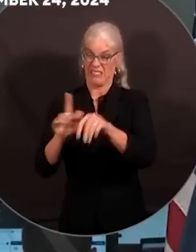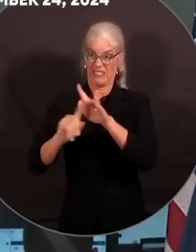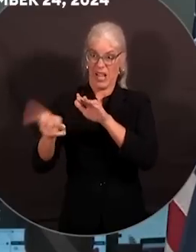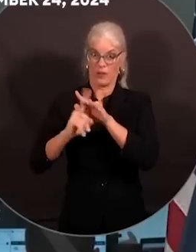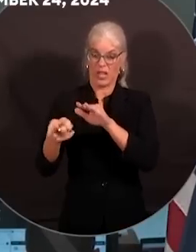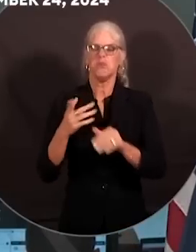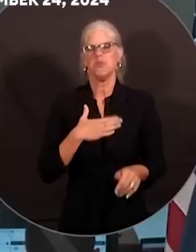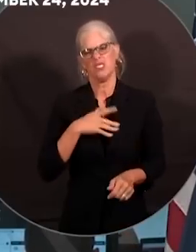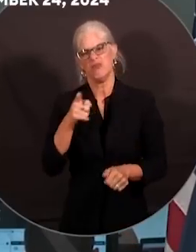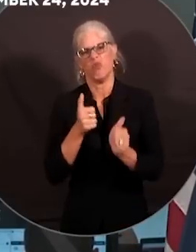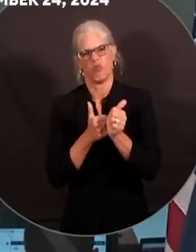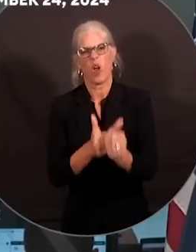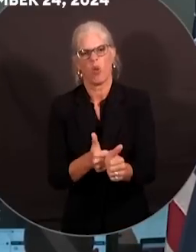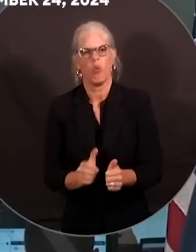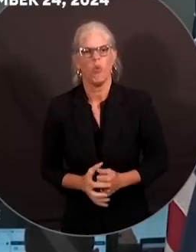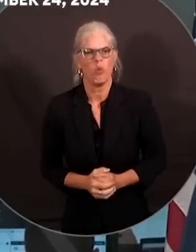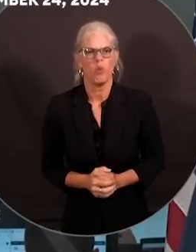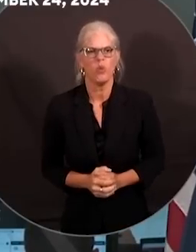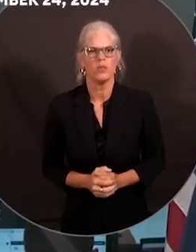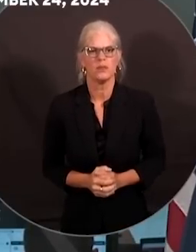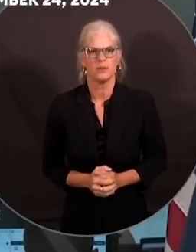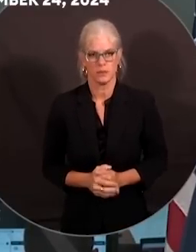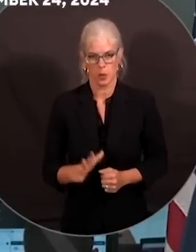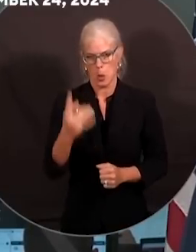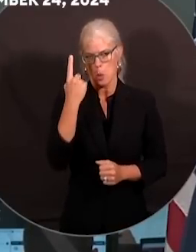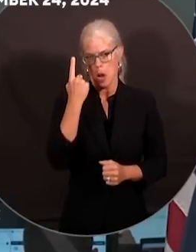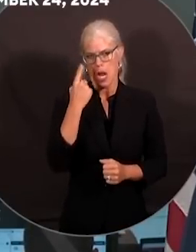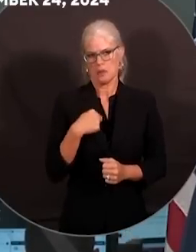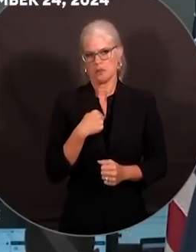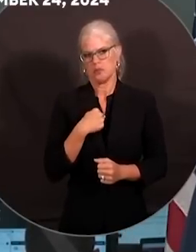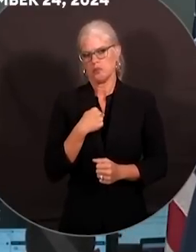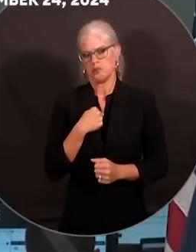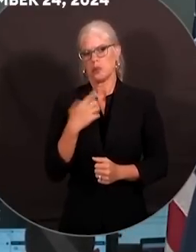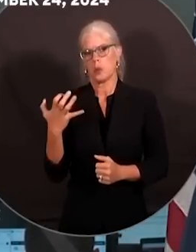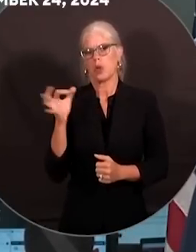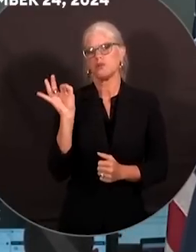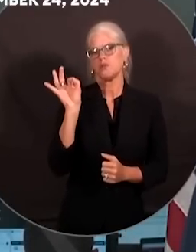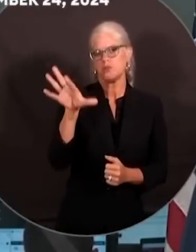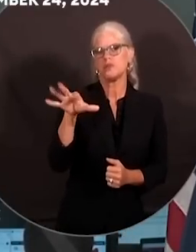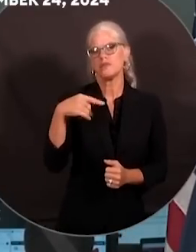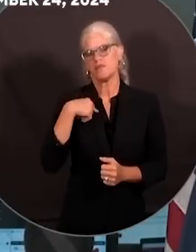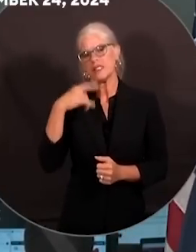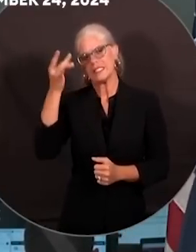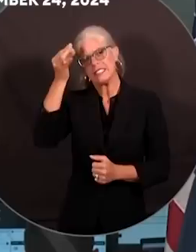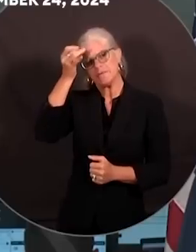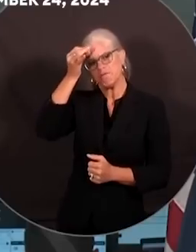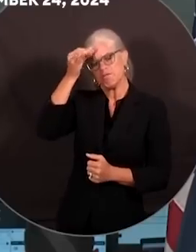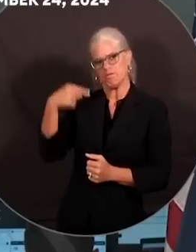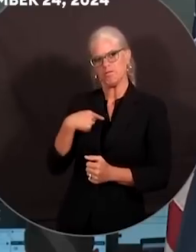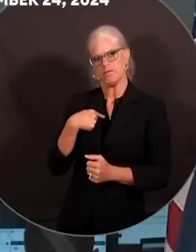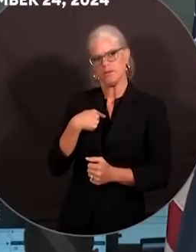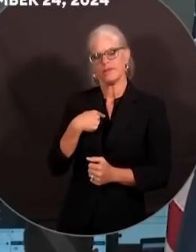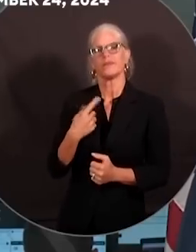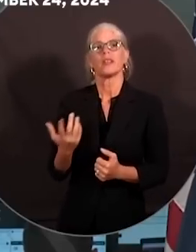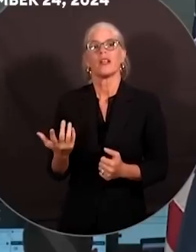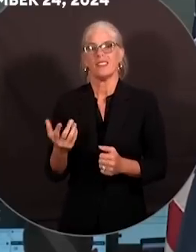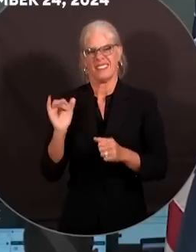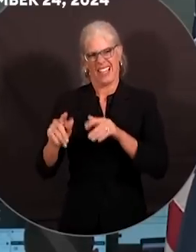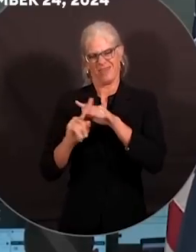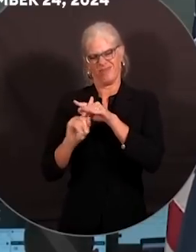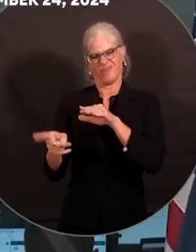the one thing that I just gave a lot of thought, a lot of time and effort in, is the evacuation order